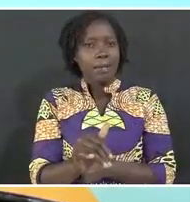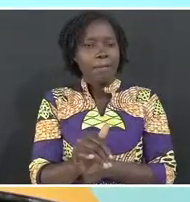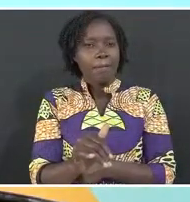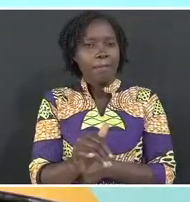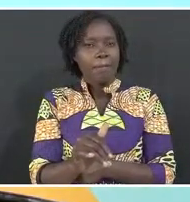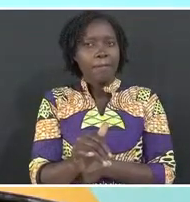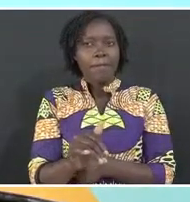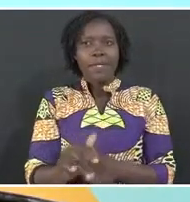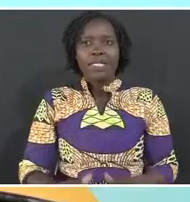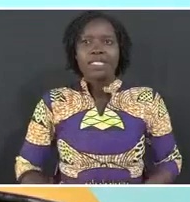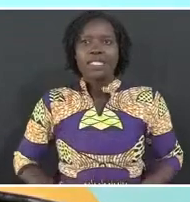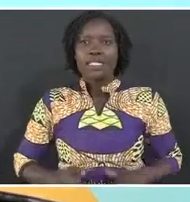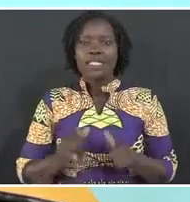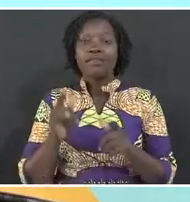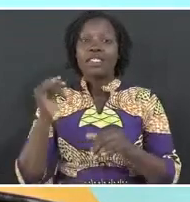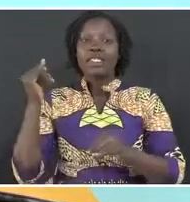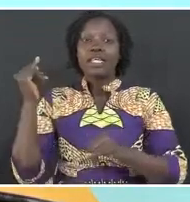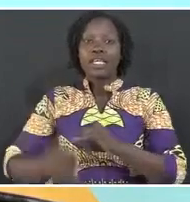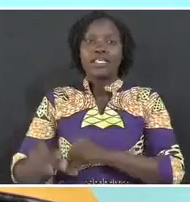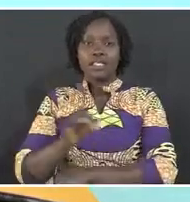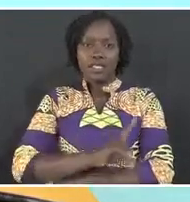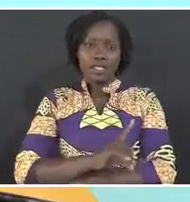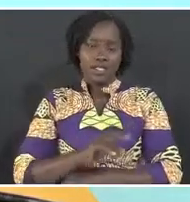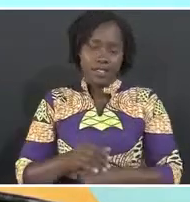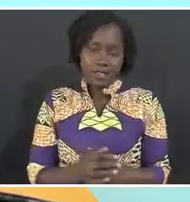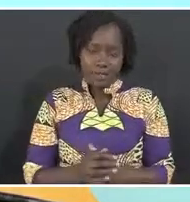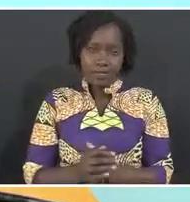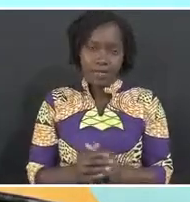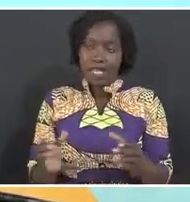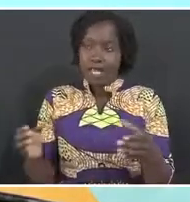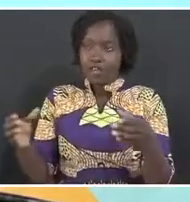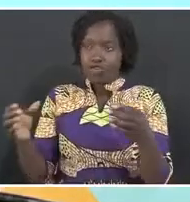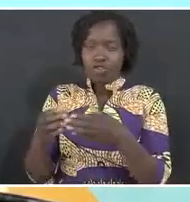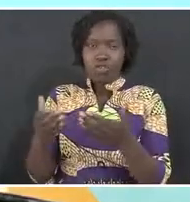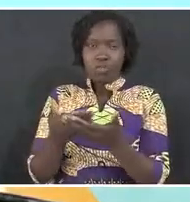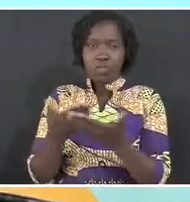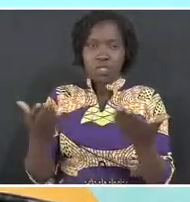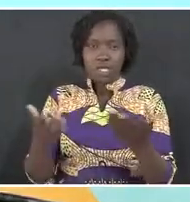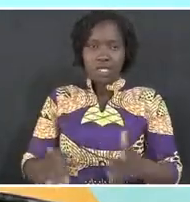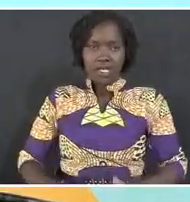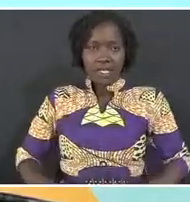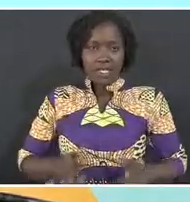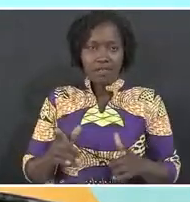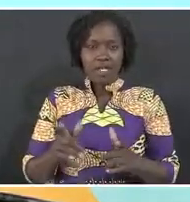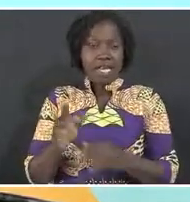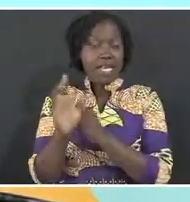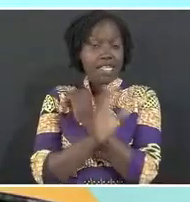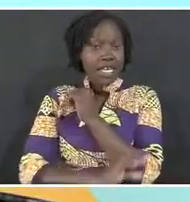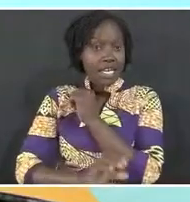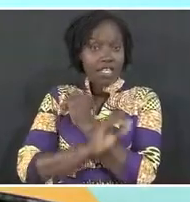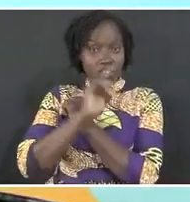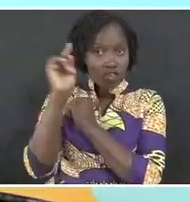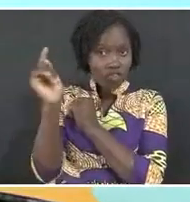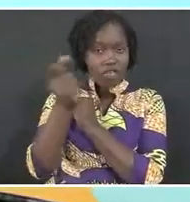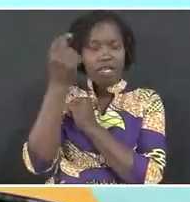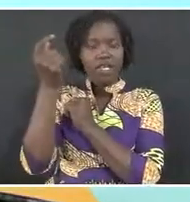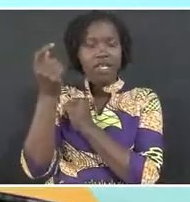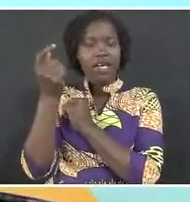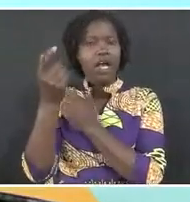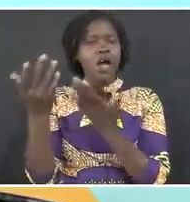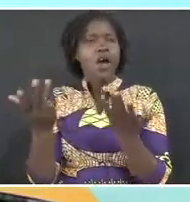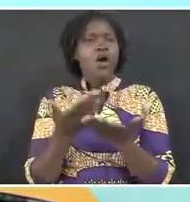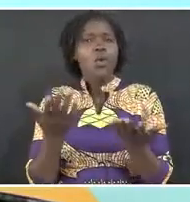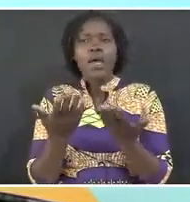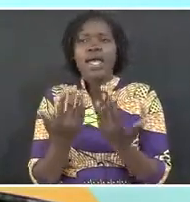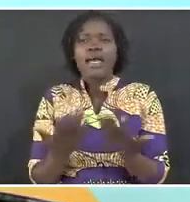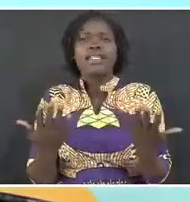is living in the last days. A congregation that is living in the country of Kenya, where